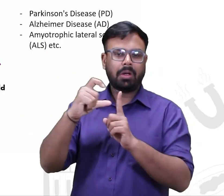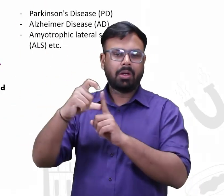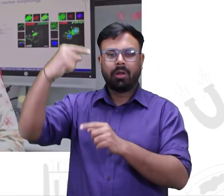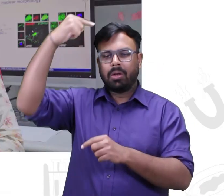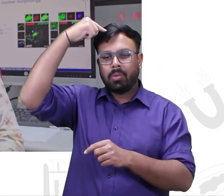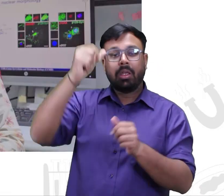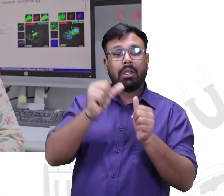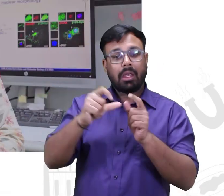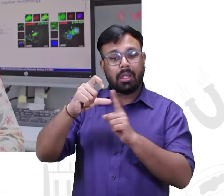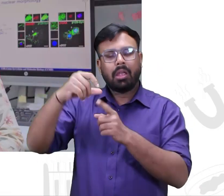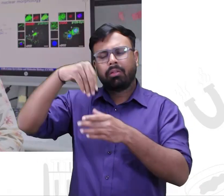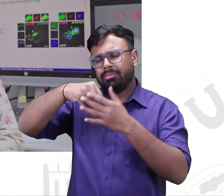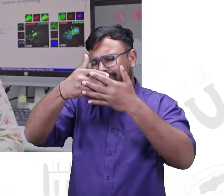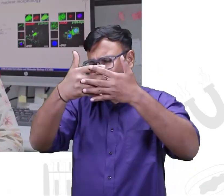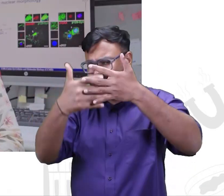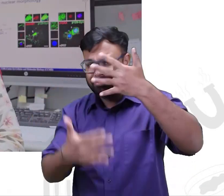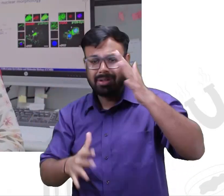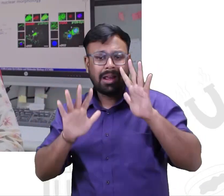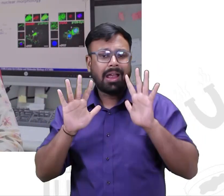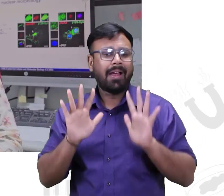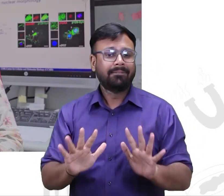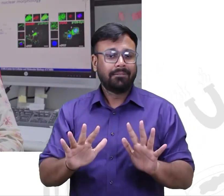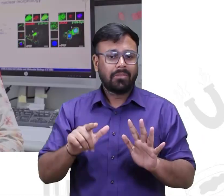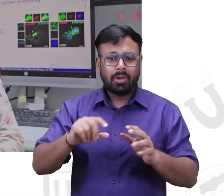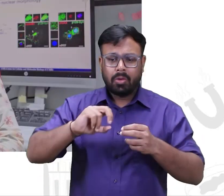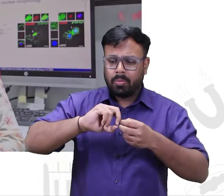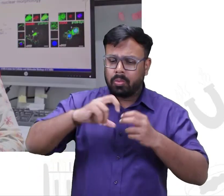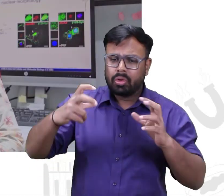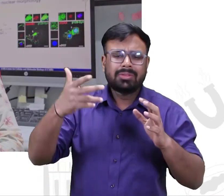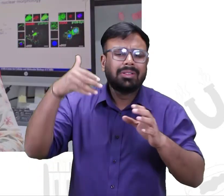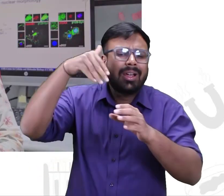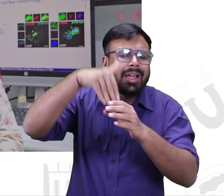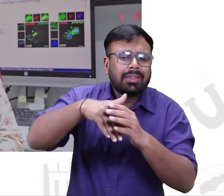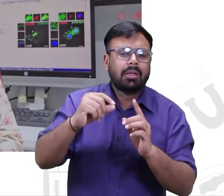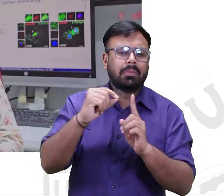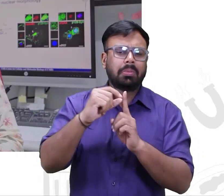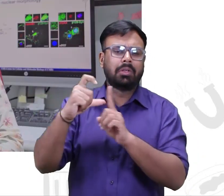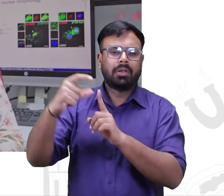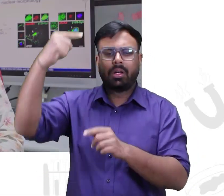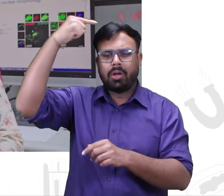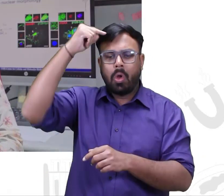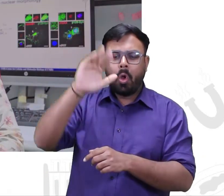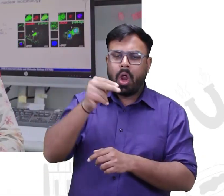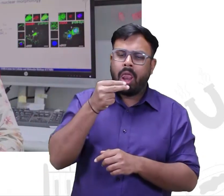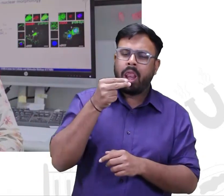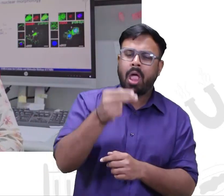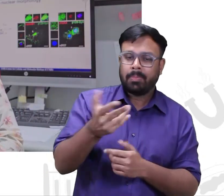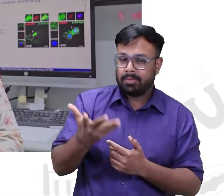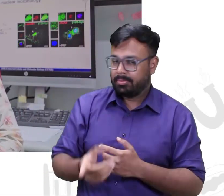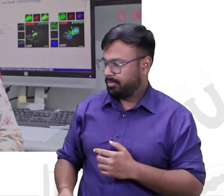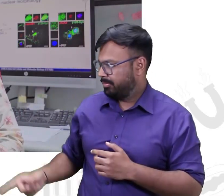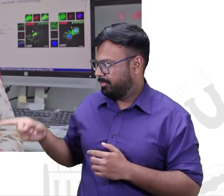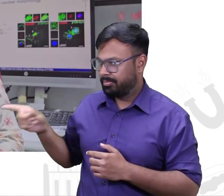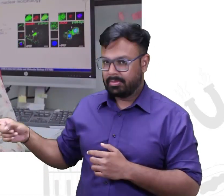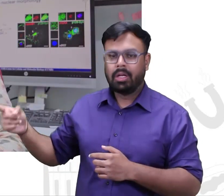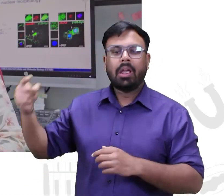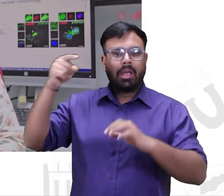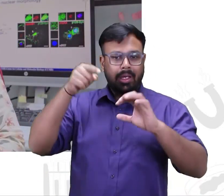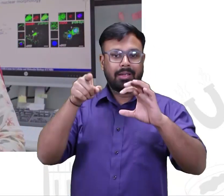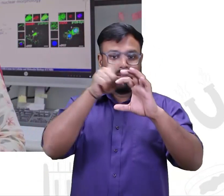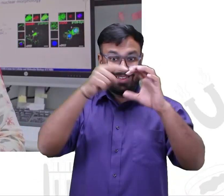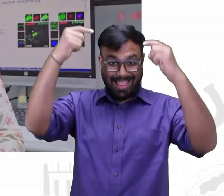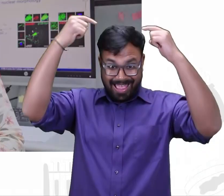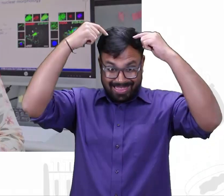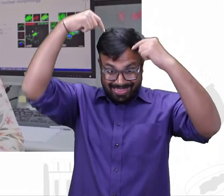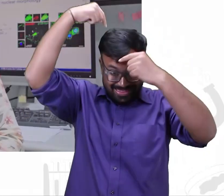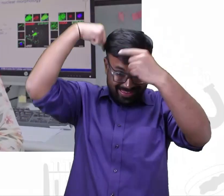on. One such protein aggregation disease is Parkinson's disease, where a protein called alpha-synuclein forms protein aggregates inside the neurons